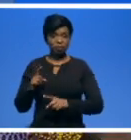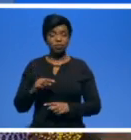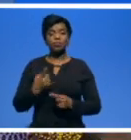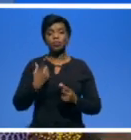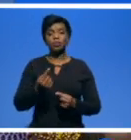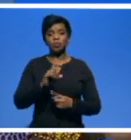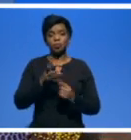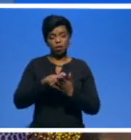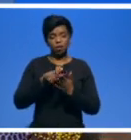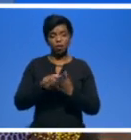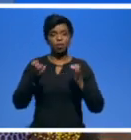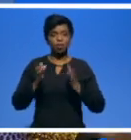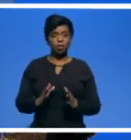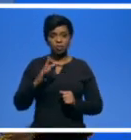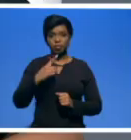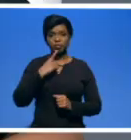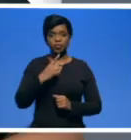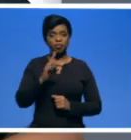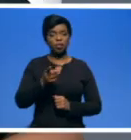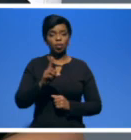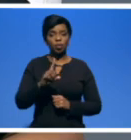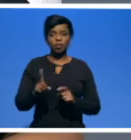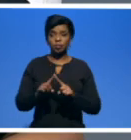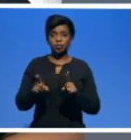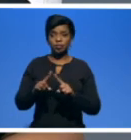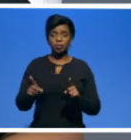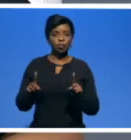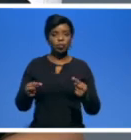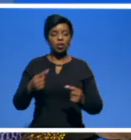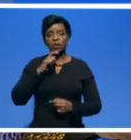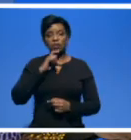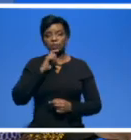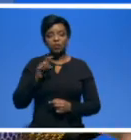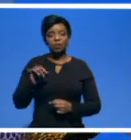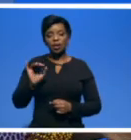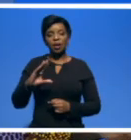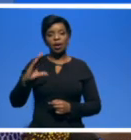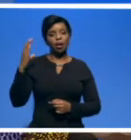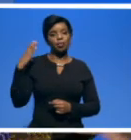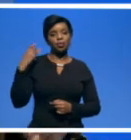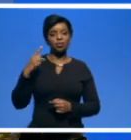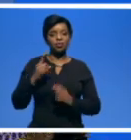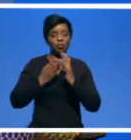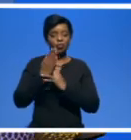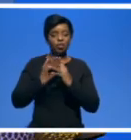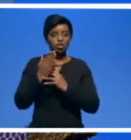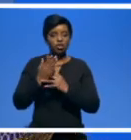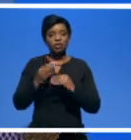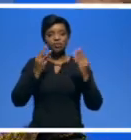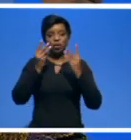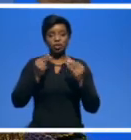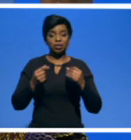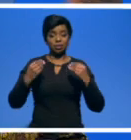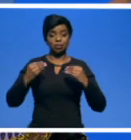re ke debt capital eno mo you can't use this use it to access financing so the business sa bona boholo di awa ba